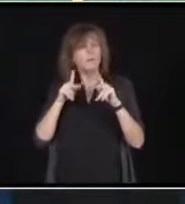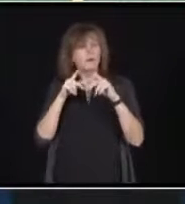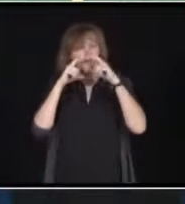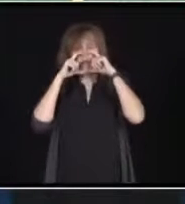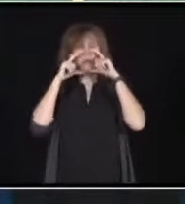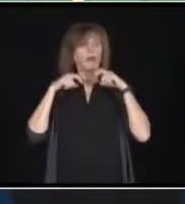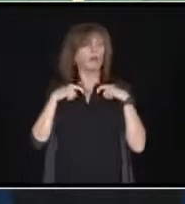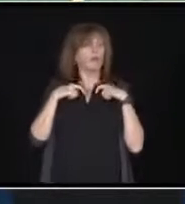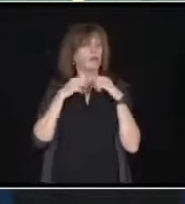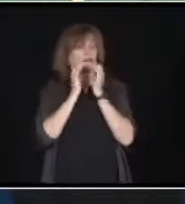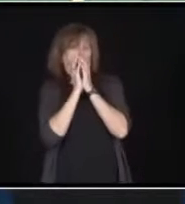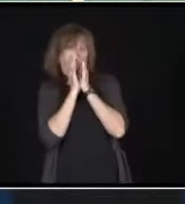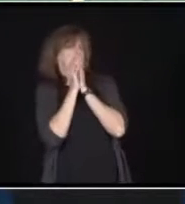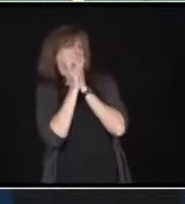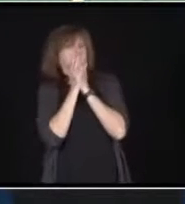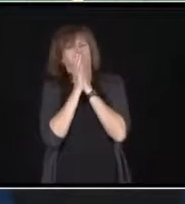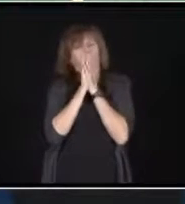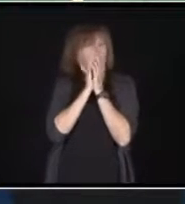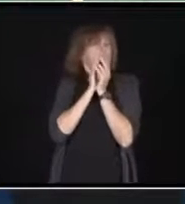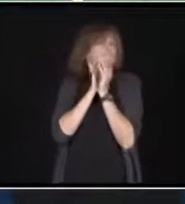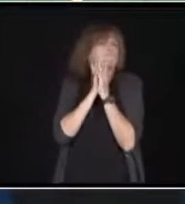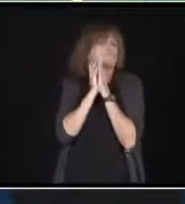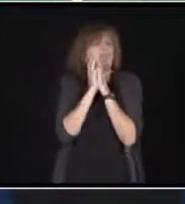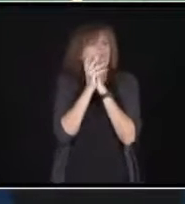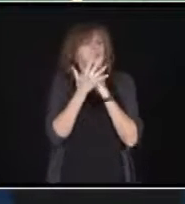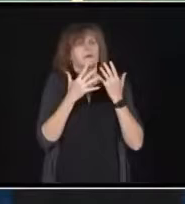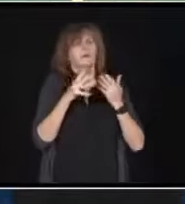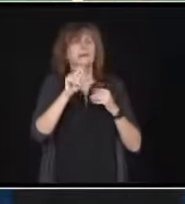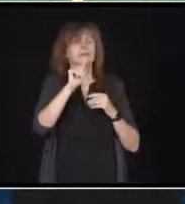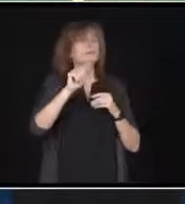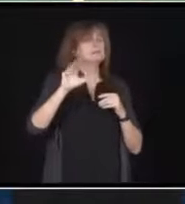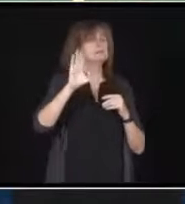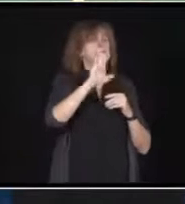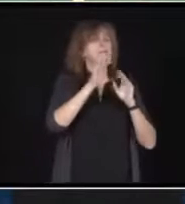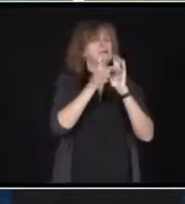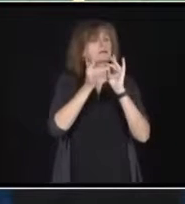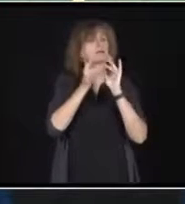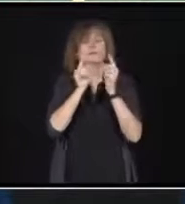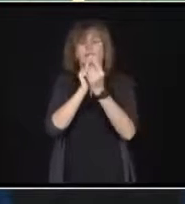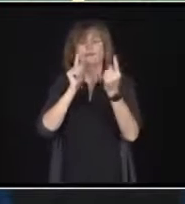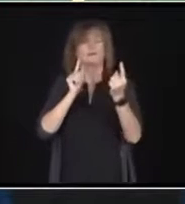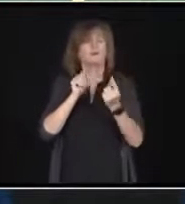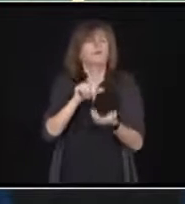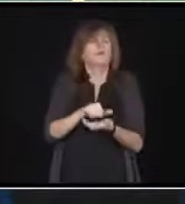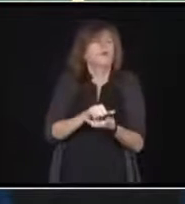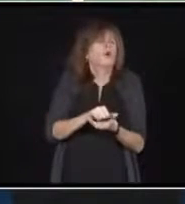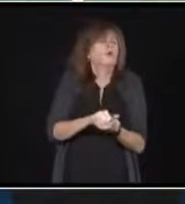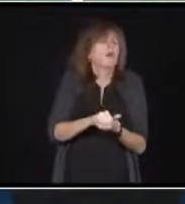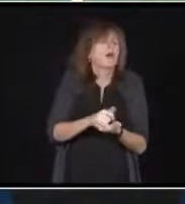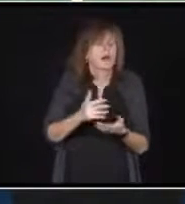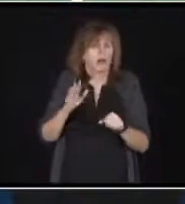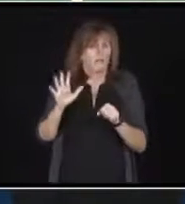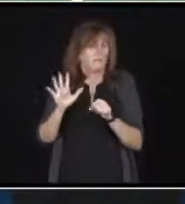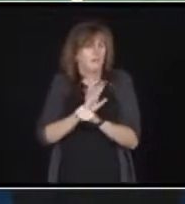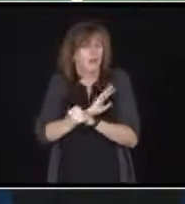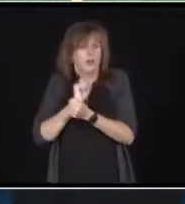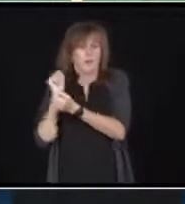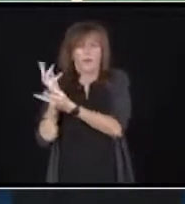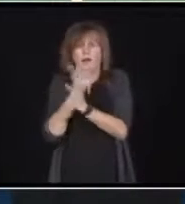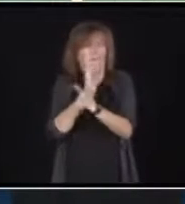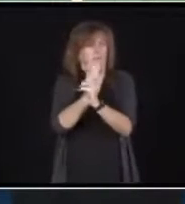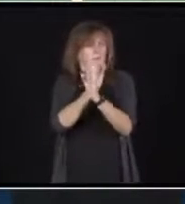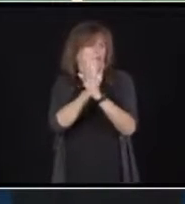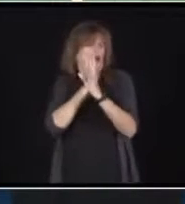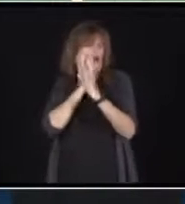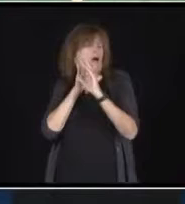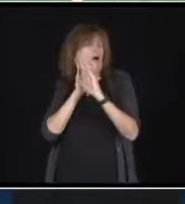The TTC says social distancing is no longer possible. So if a bus is full, you're just going to have to wait and get on the next one.